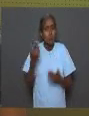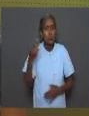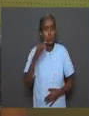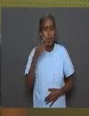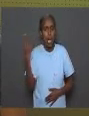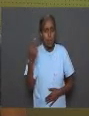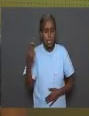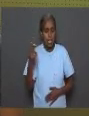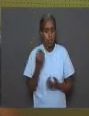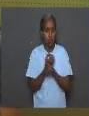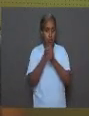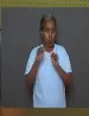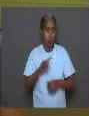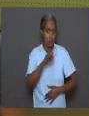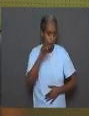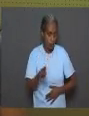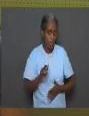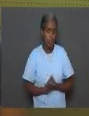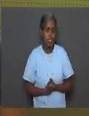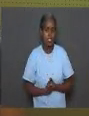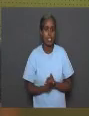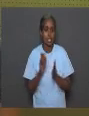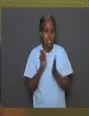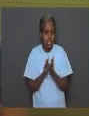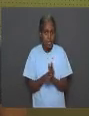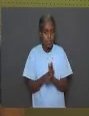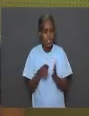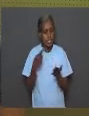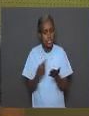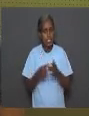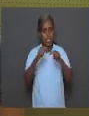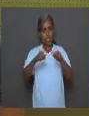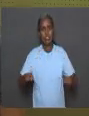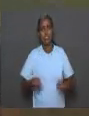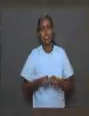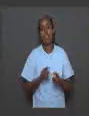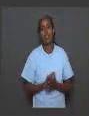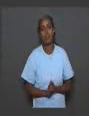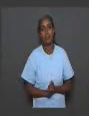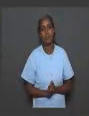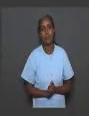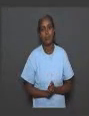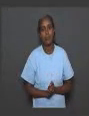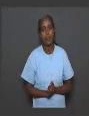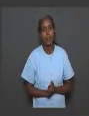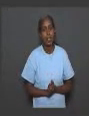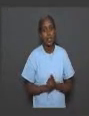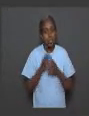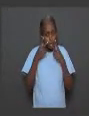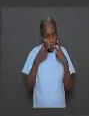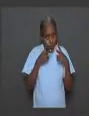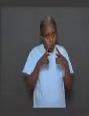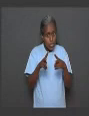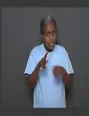solve problems. Let us examine these triangles. Do you observe the